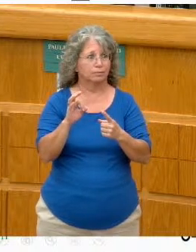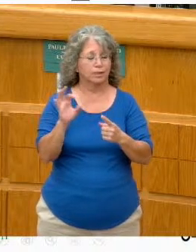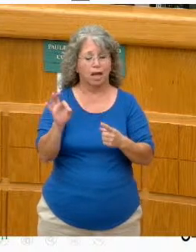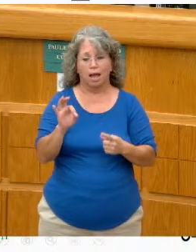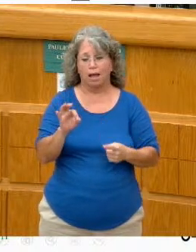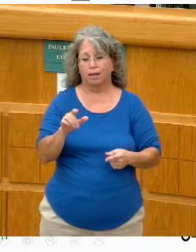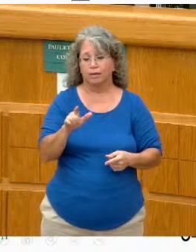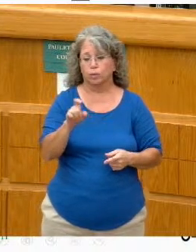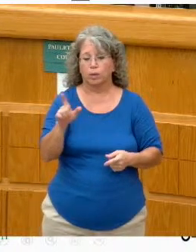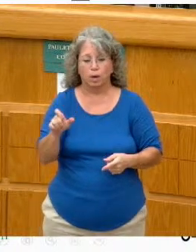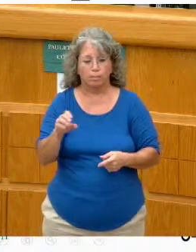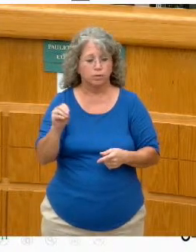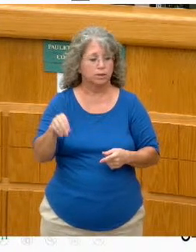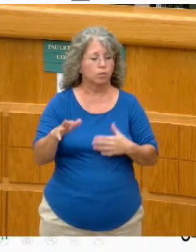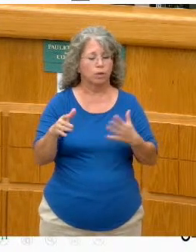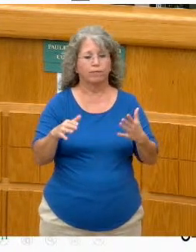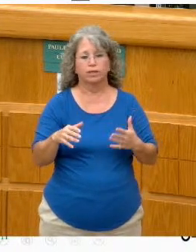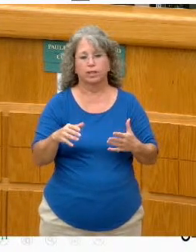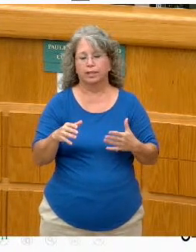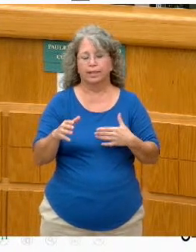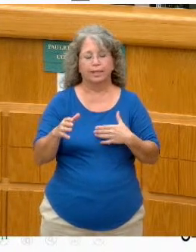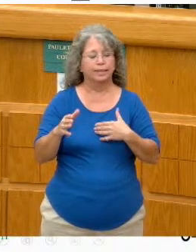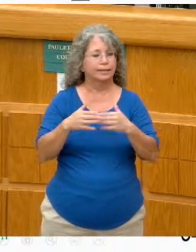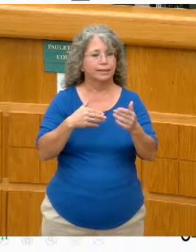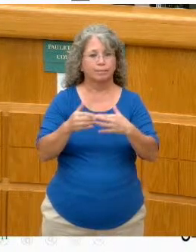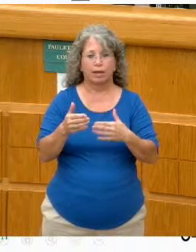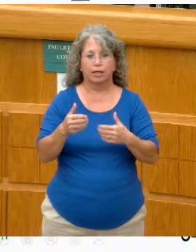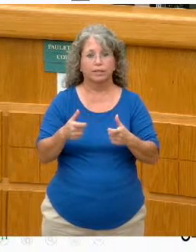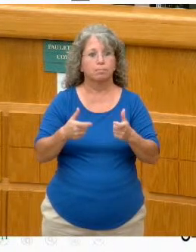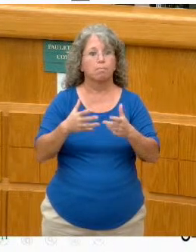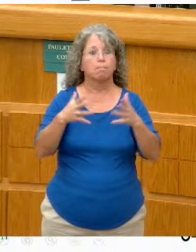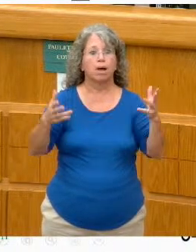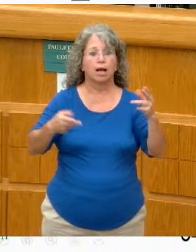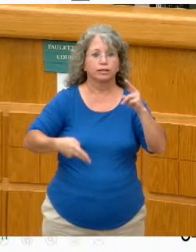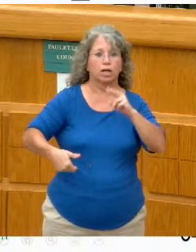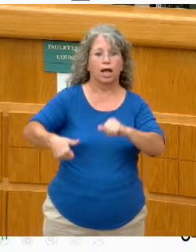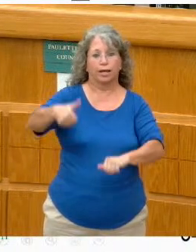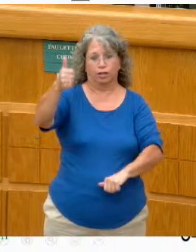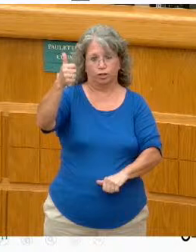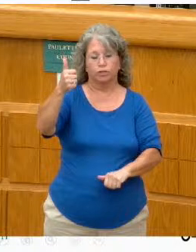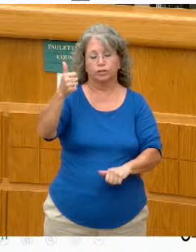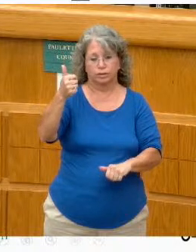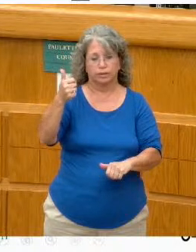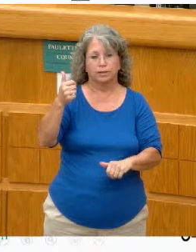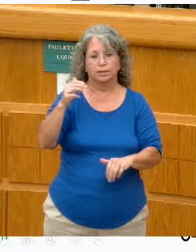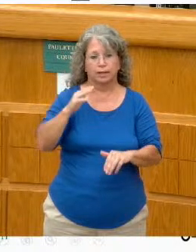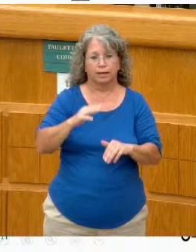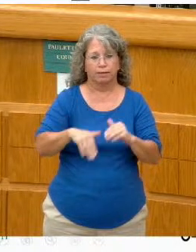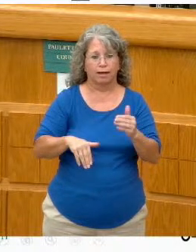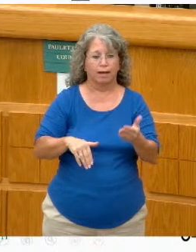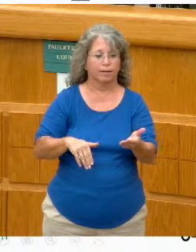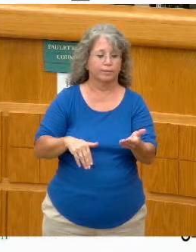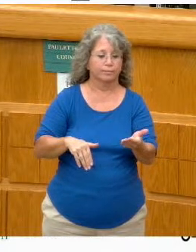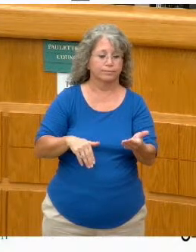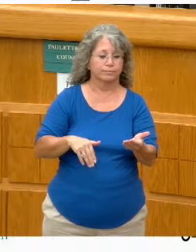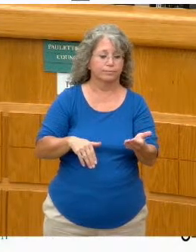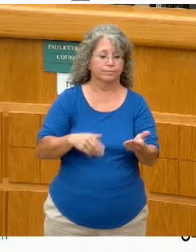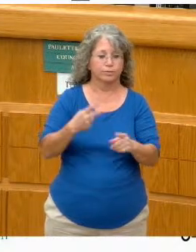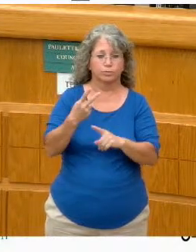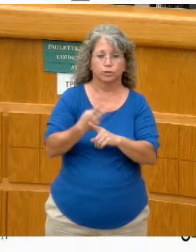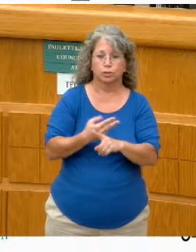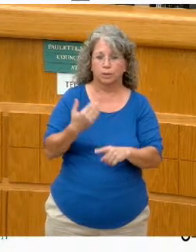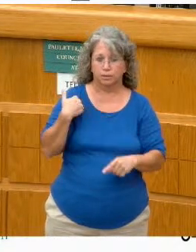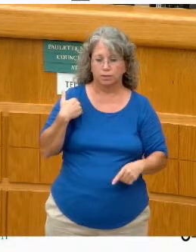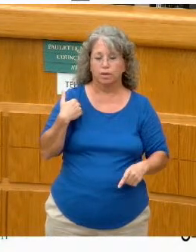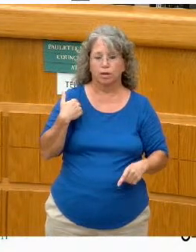you slice it, it's way higher than it was before this present outbreak that we're in right now. And it's unacceptably